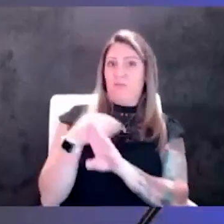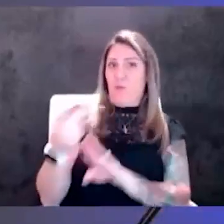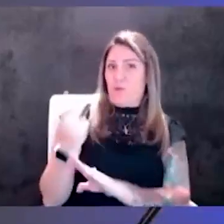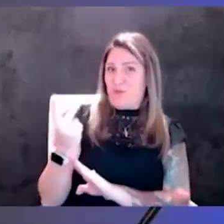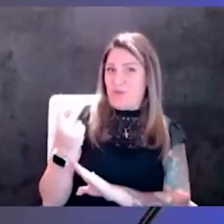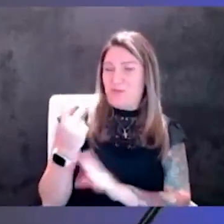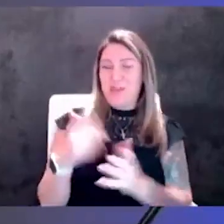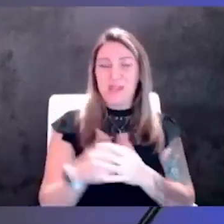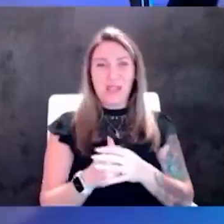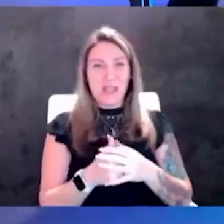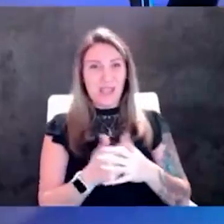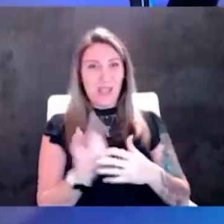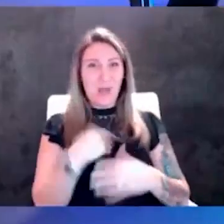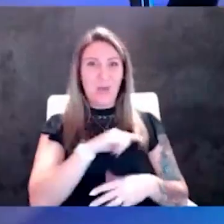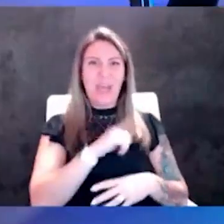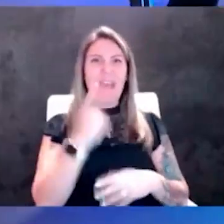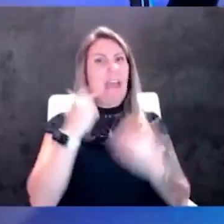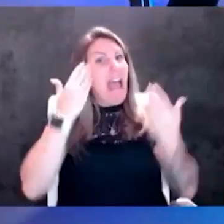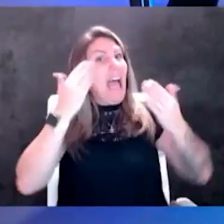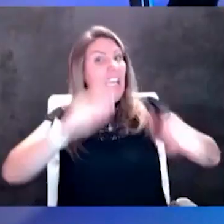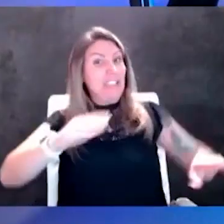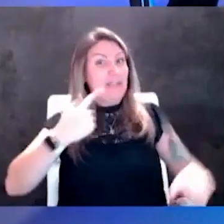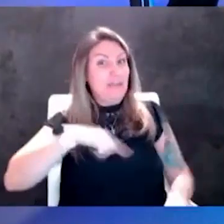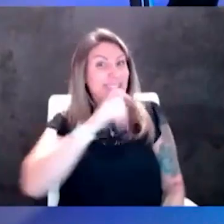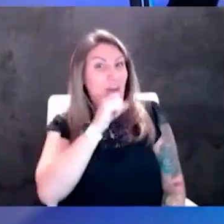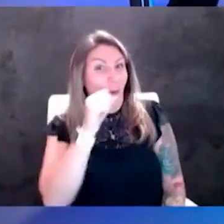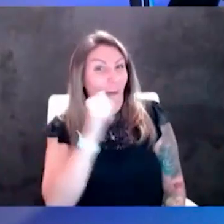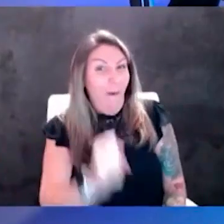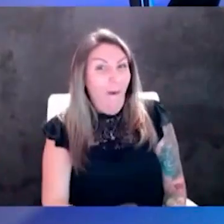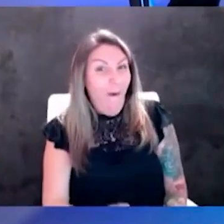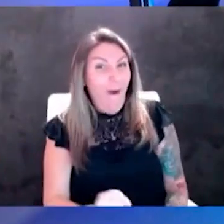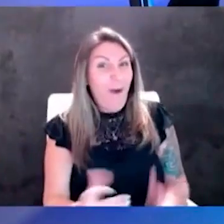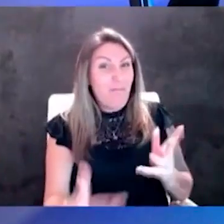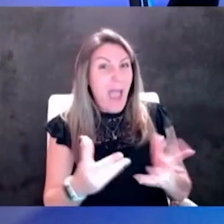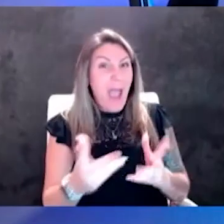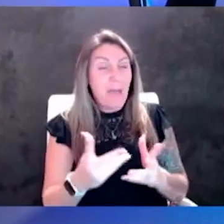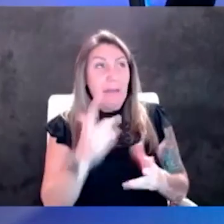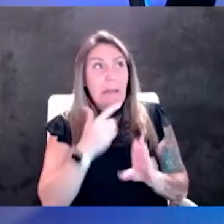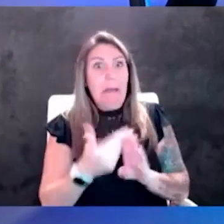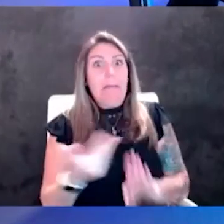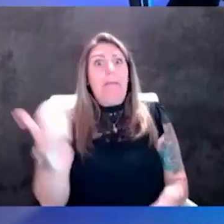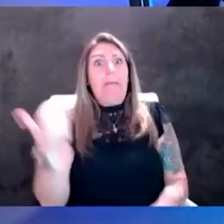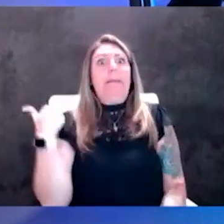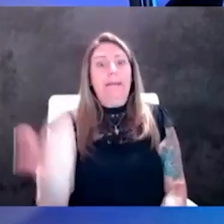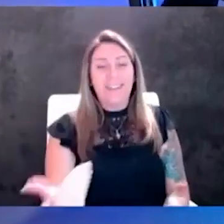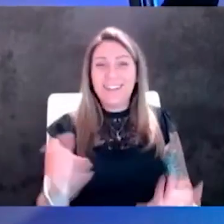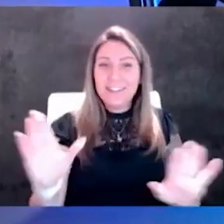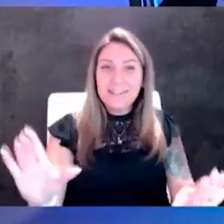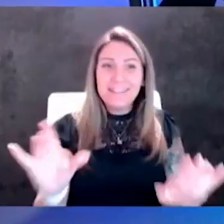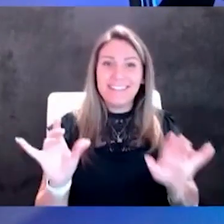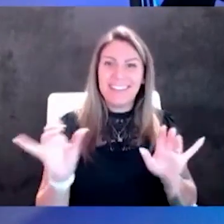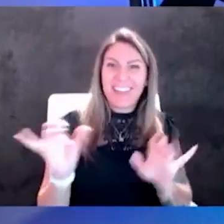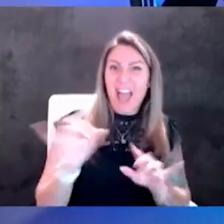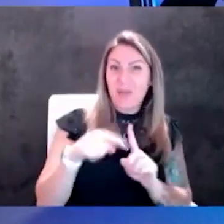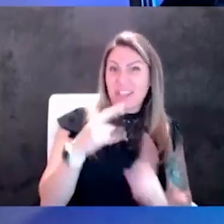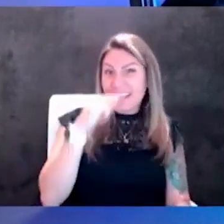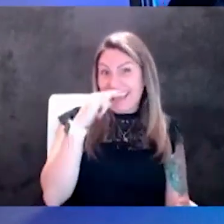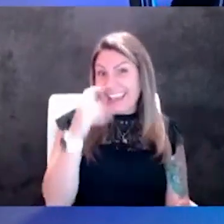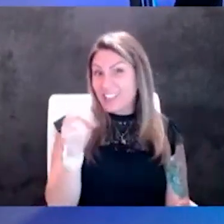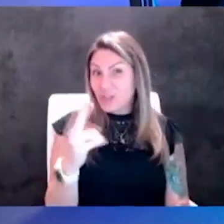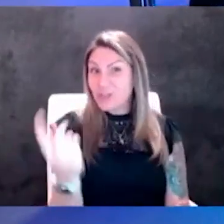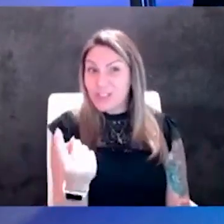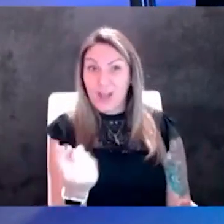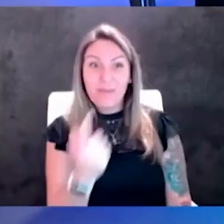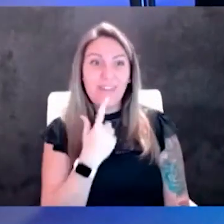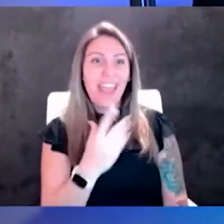of made this I don't leap. know, Simpson. You and I are pretty old. Well, It may have been way before. Well, like dirt, Hinthorn. almost. Yeah. And our